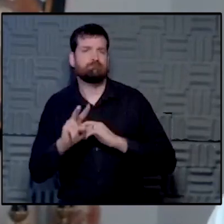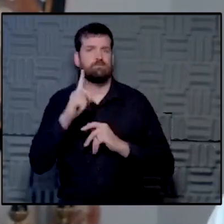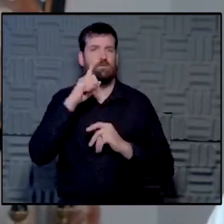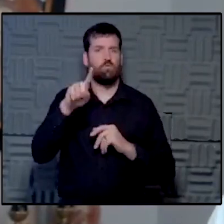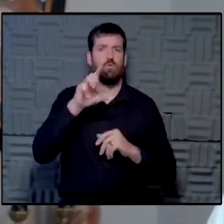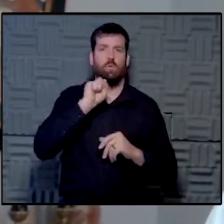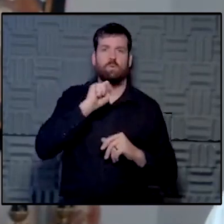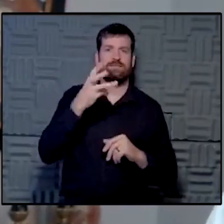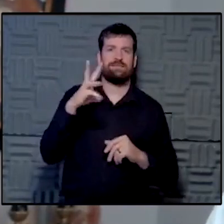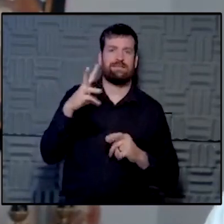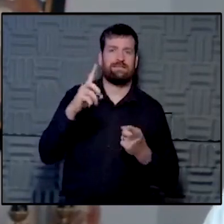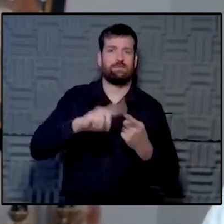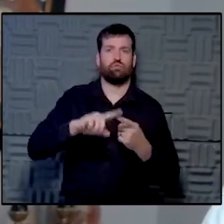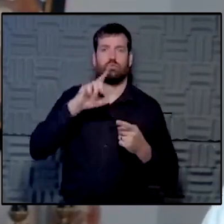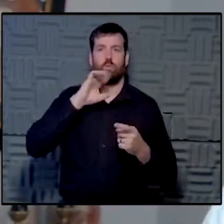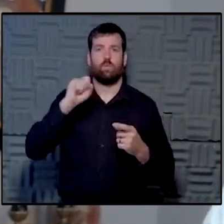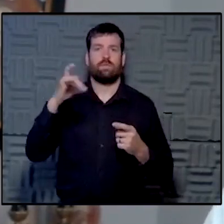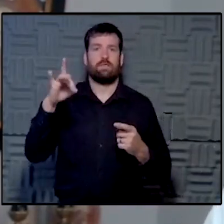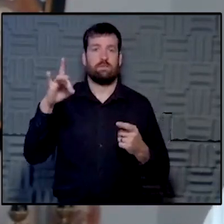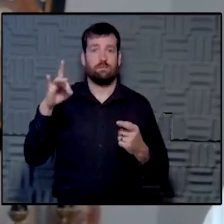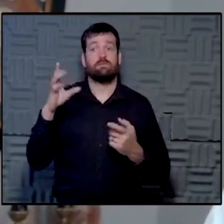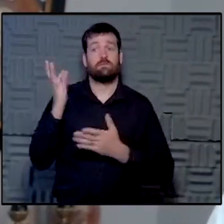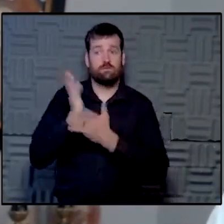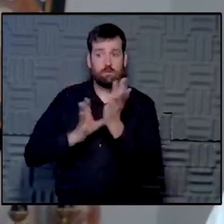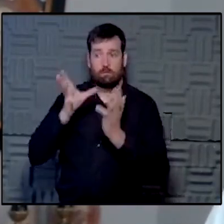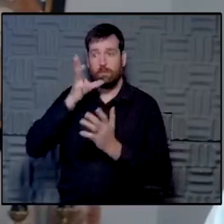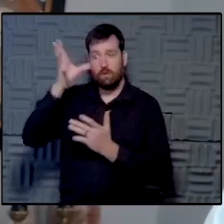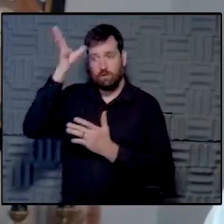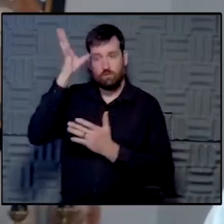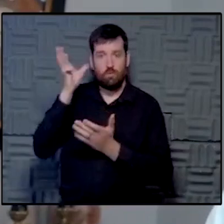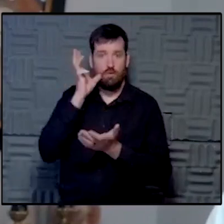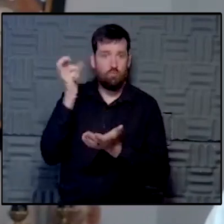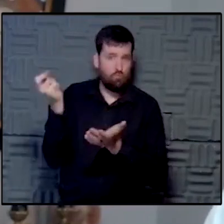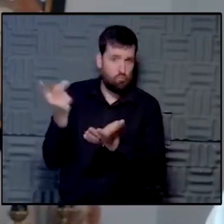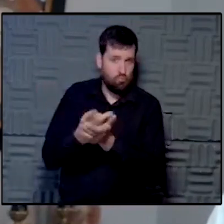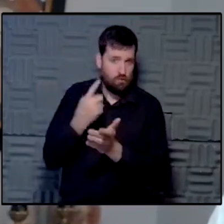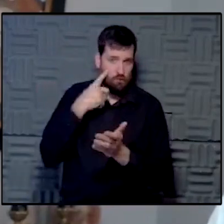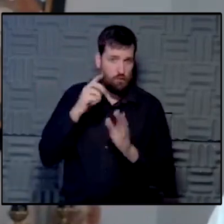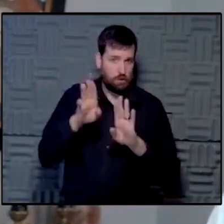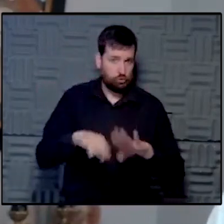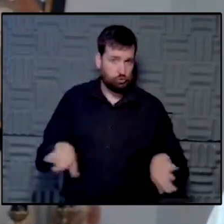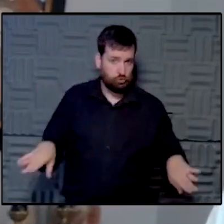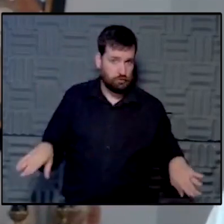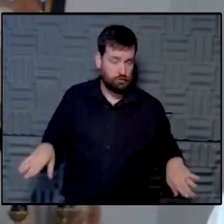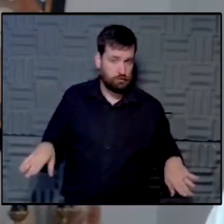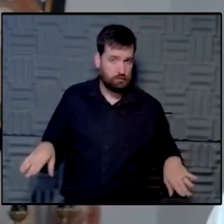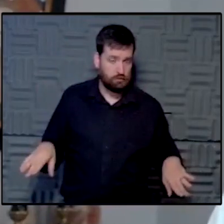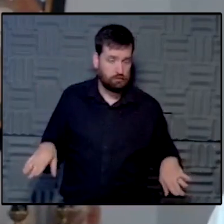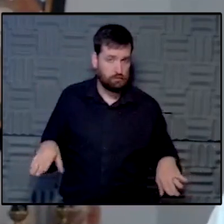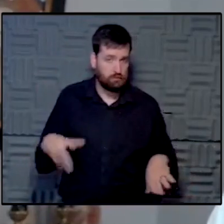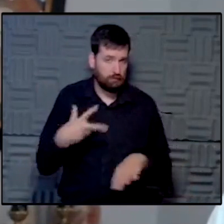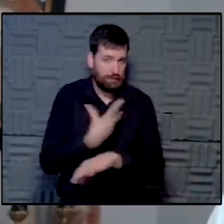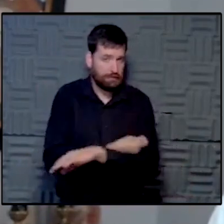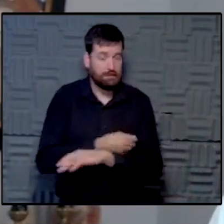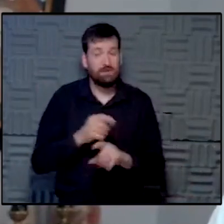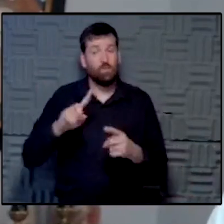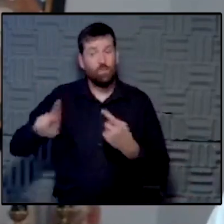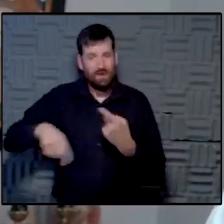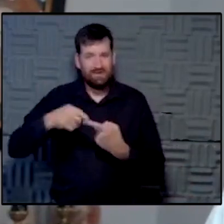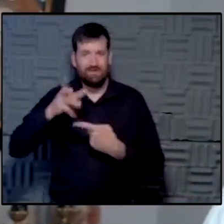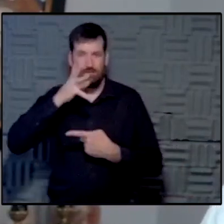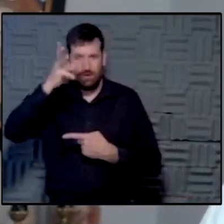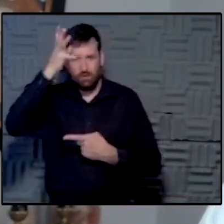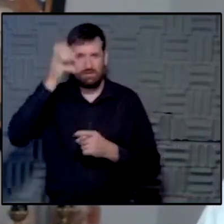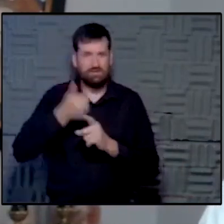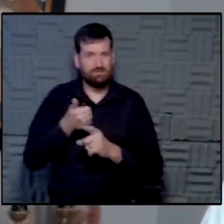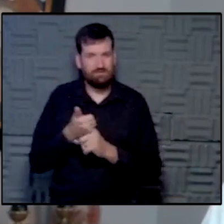had parents that would give consent for their 16 to 18-year-olds to get the vaccine, even when the parents themselves